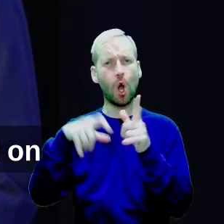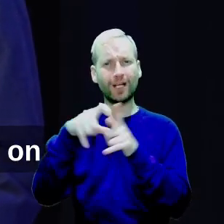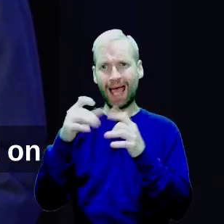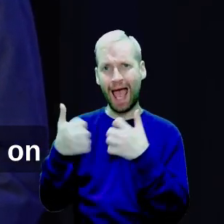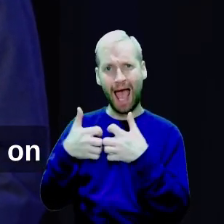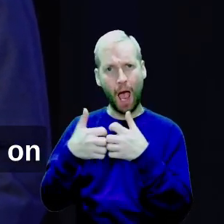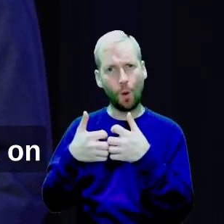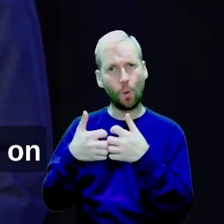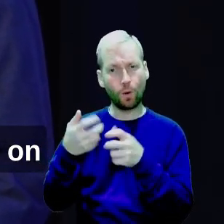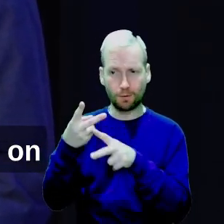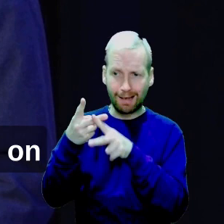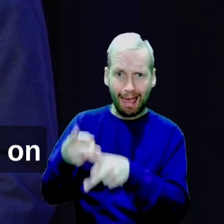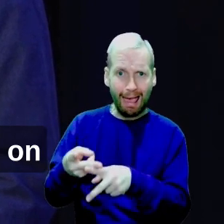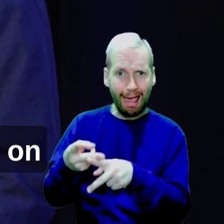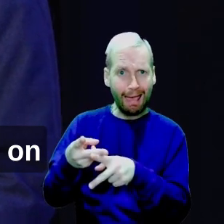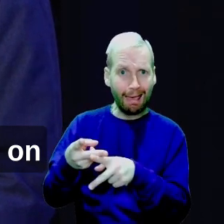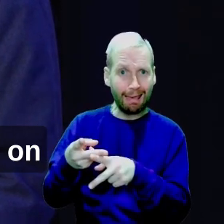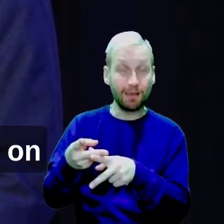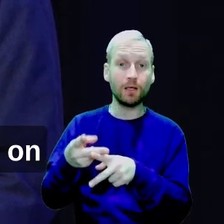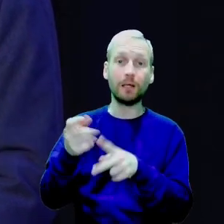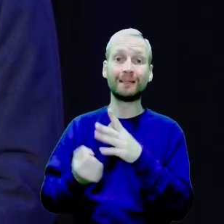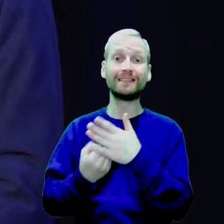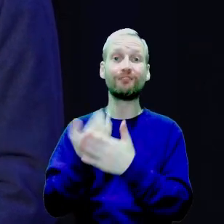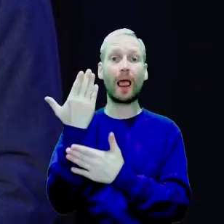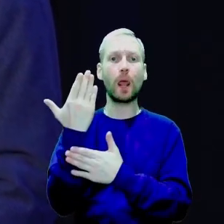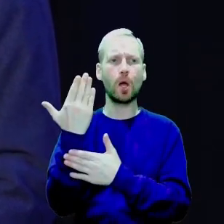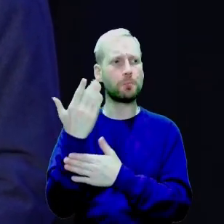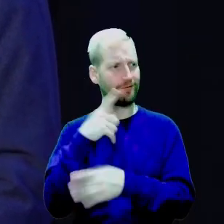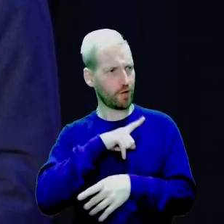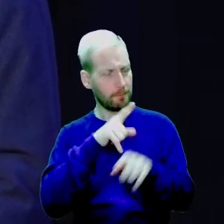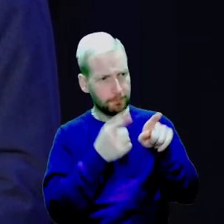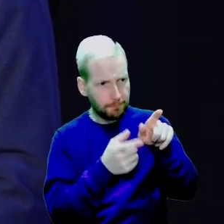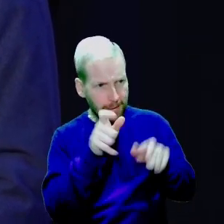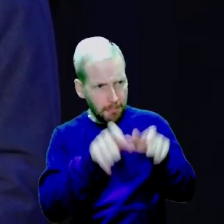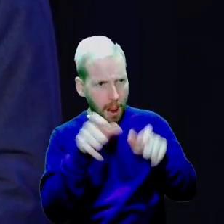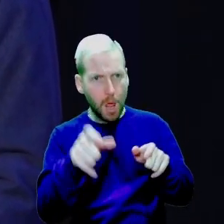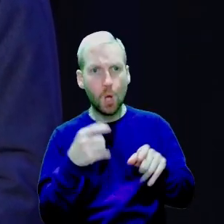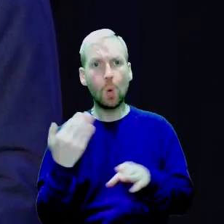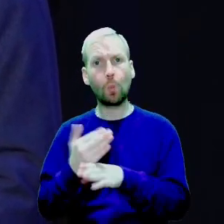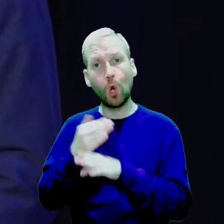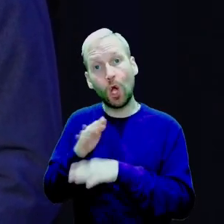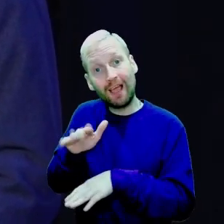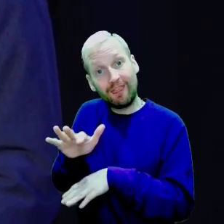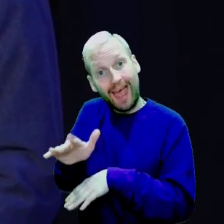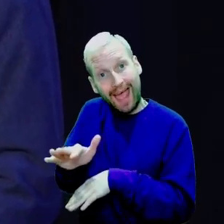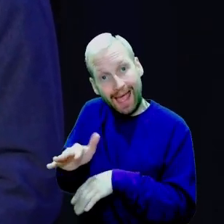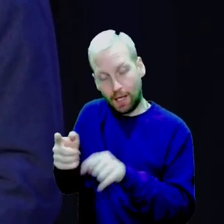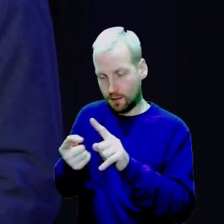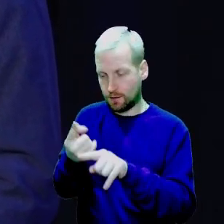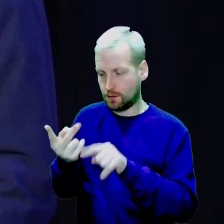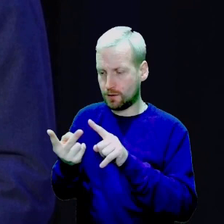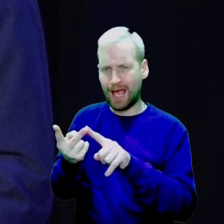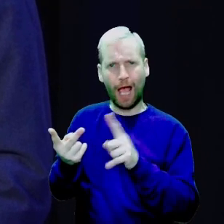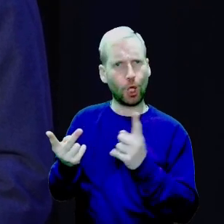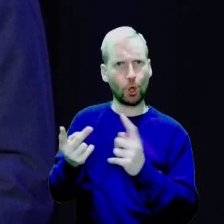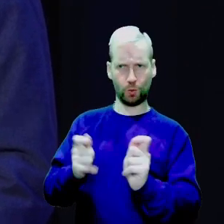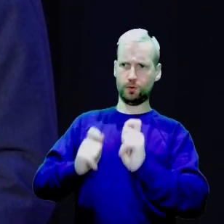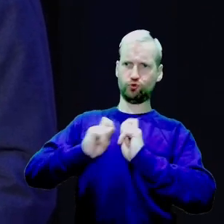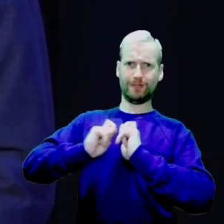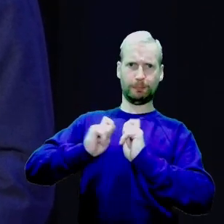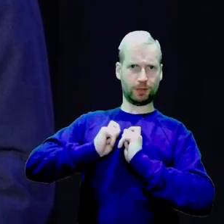building. And it is being developed based on the views of those who will work in it and those of us who may need treatment